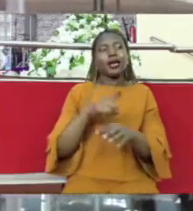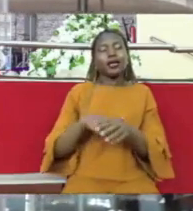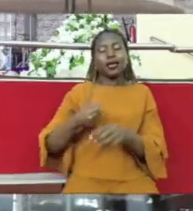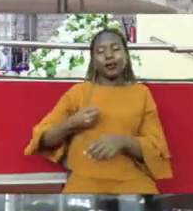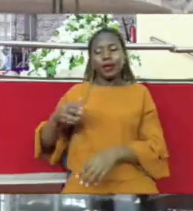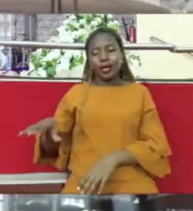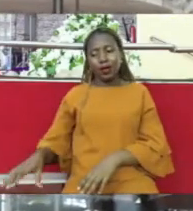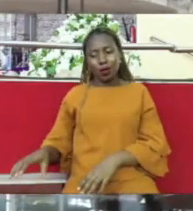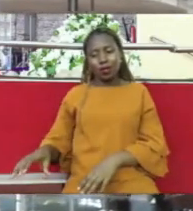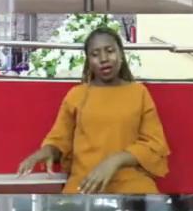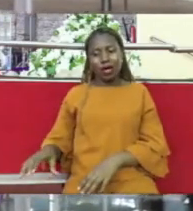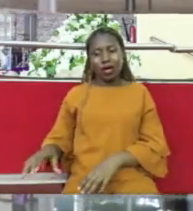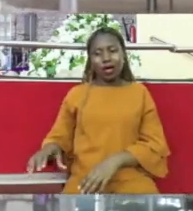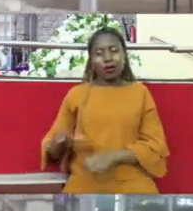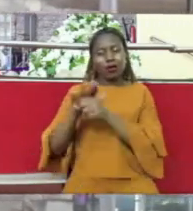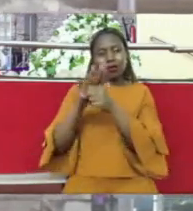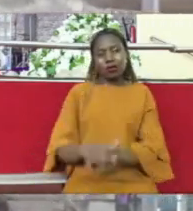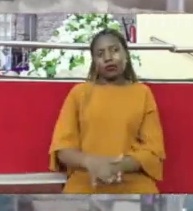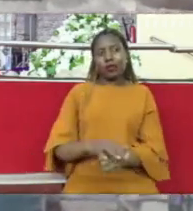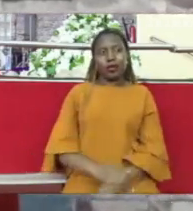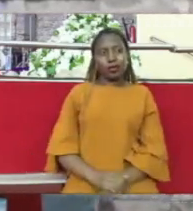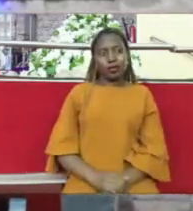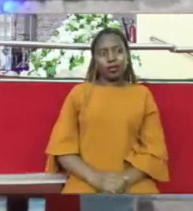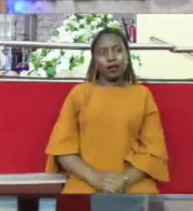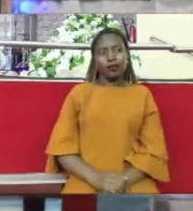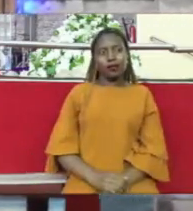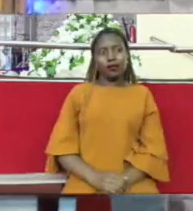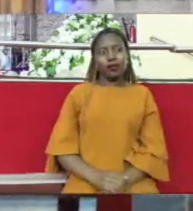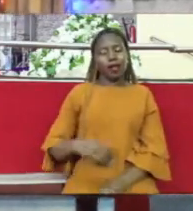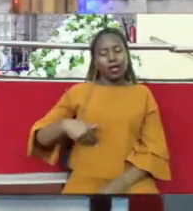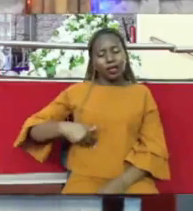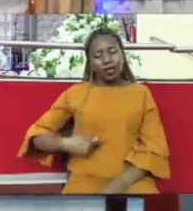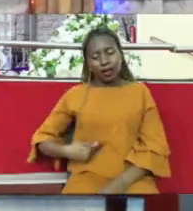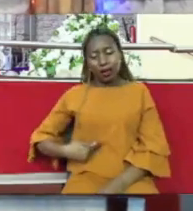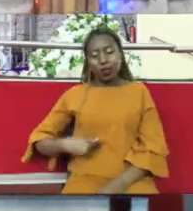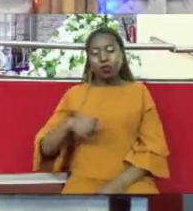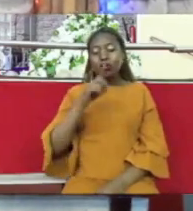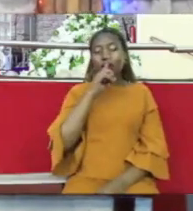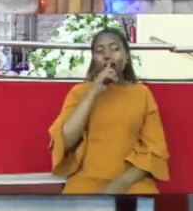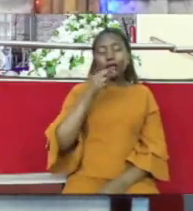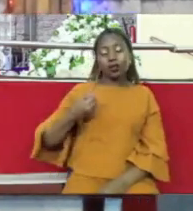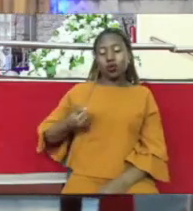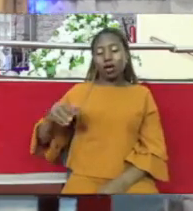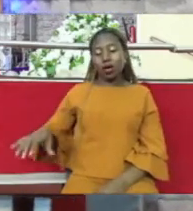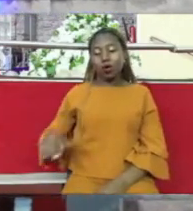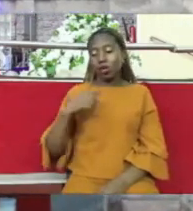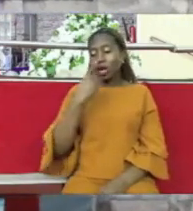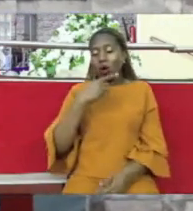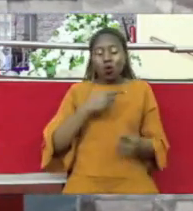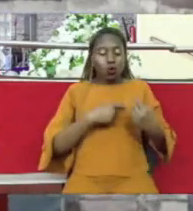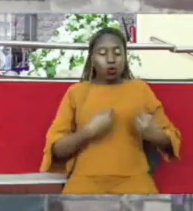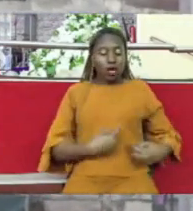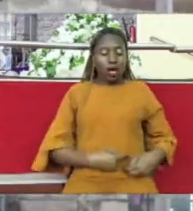amenyamaza na huyu binti ambaye alikuwa ameadhiriwa. Was quiet to a daughter whose heart was broken. Ambaye alinyamaza wakati binti yake alikuwa na